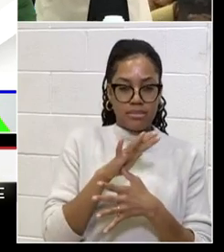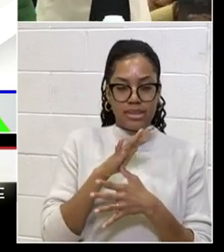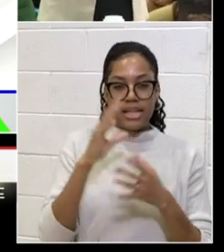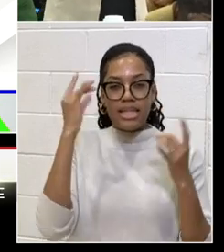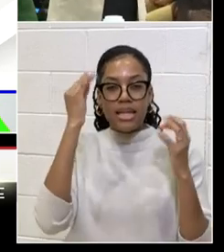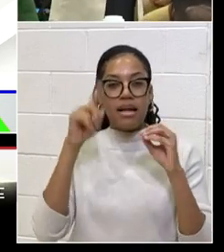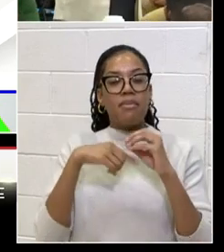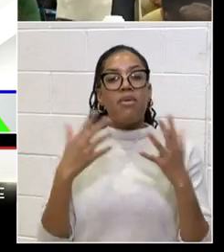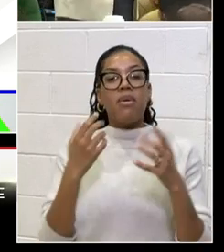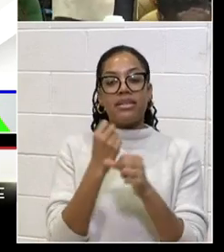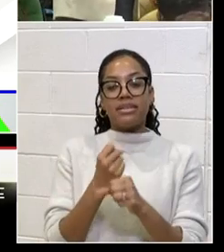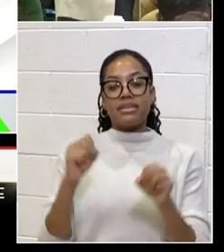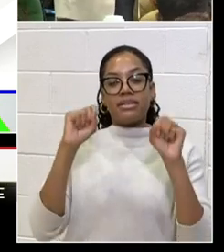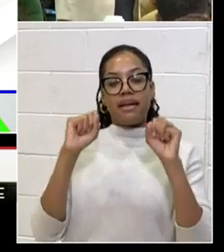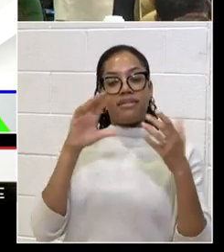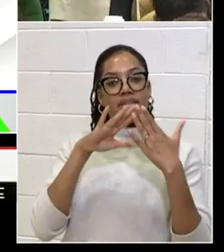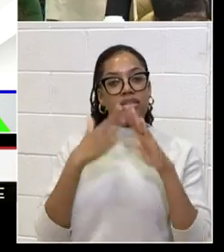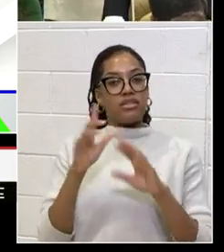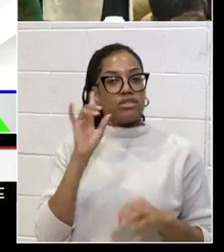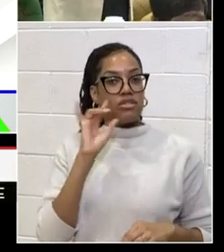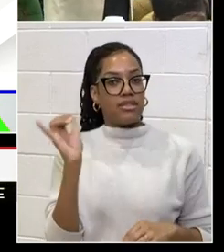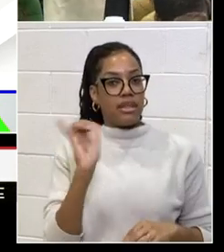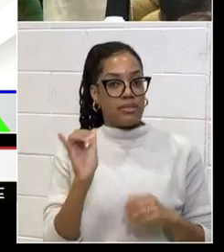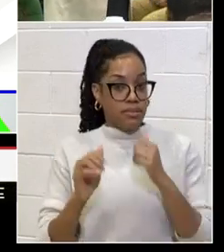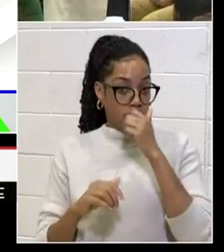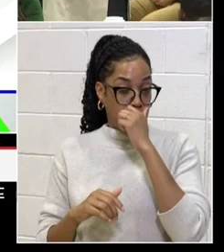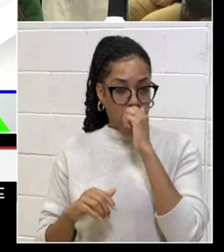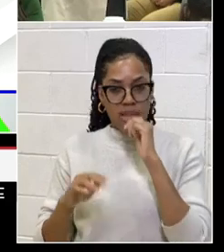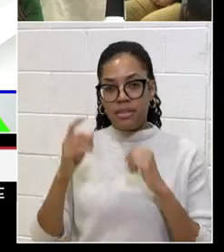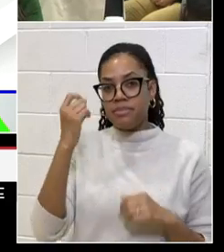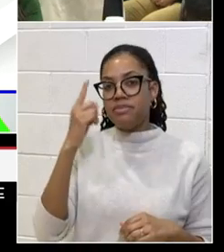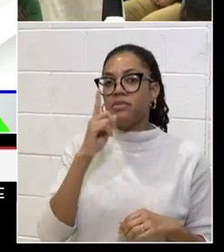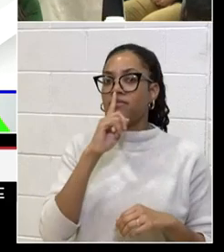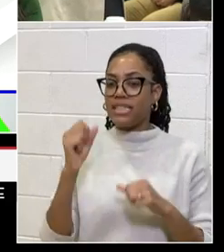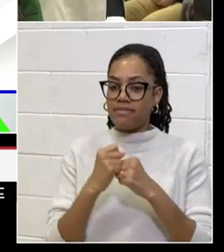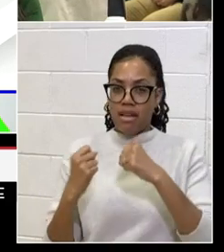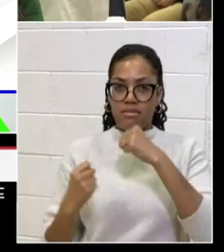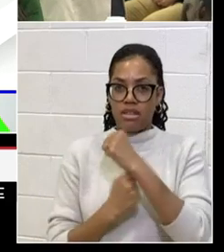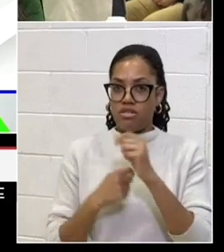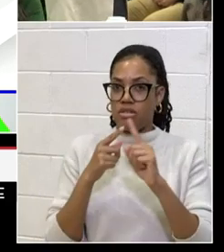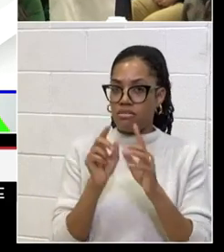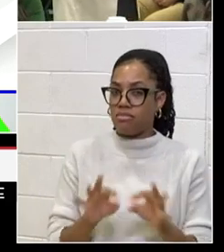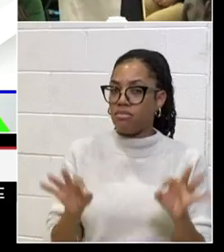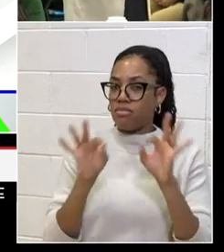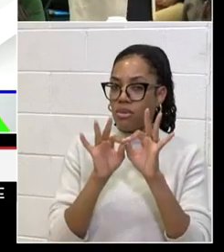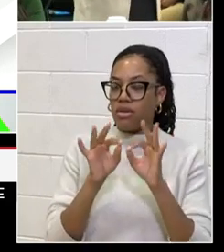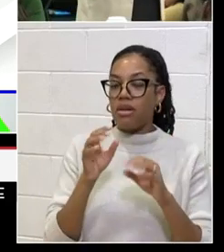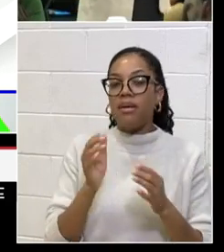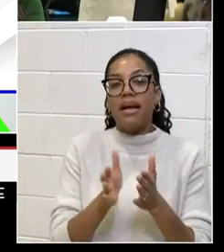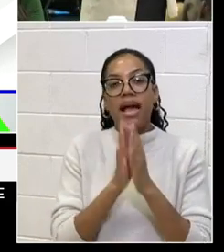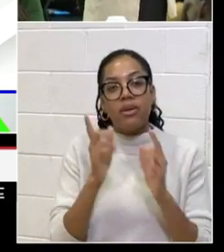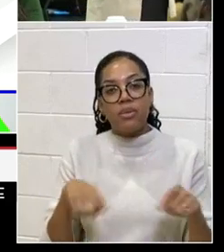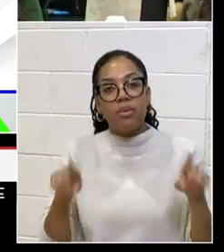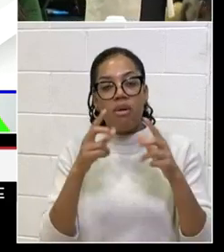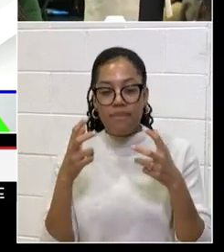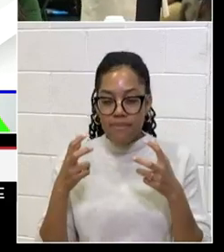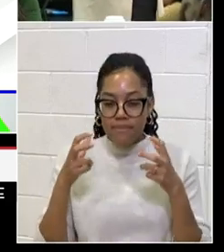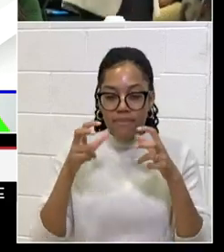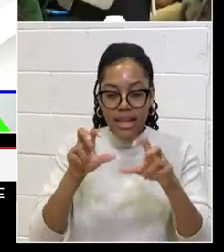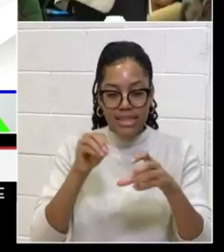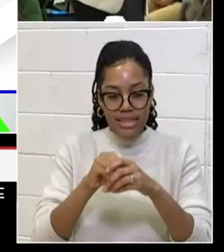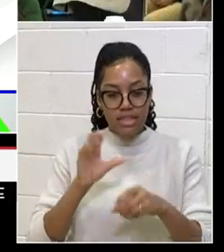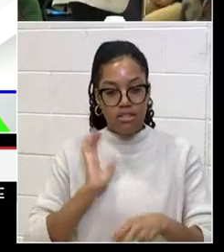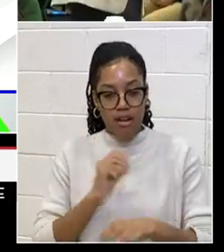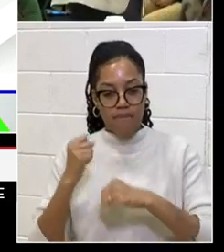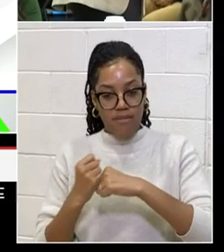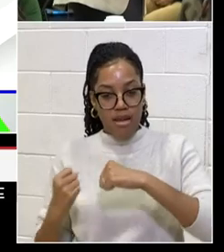us to be a safe city, right? Like, it's a foundation. And so I'm asking you to invest in our foundation. When you invest in public safety,